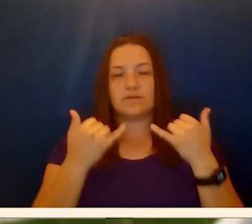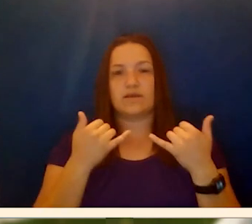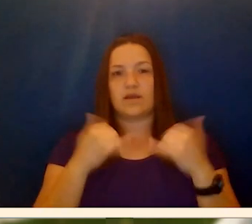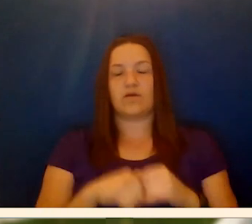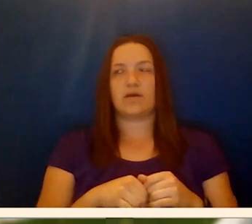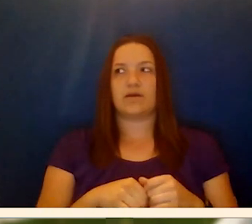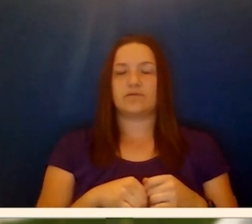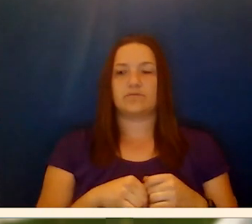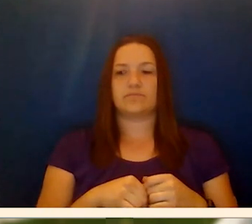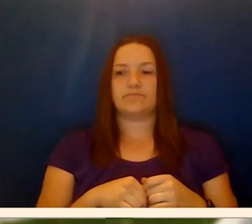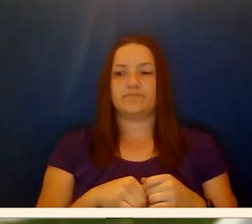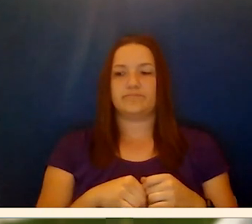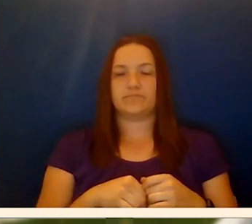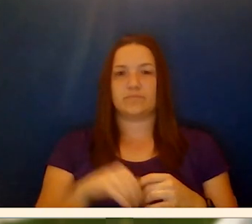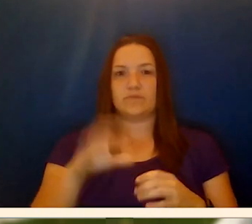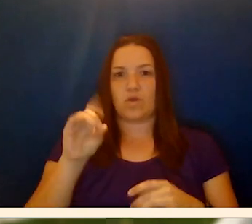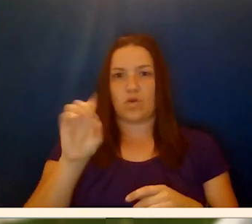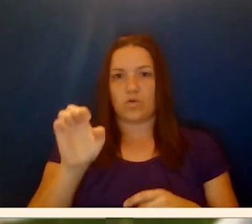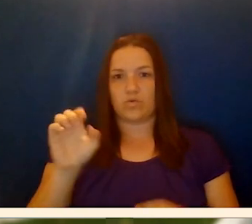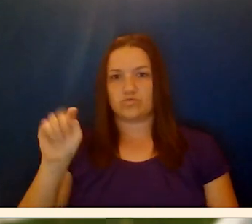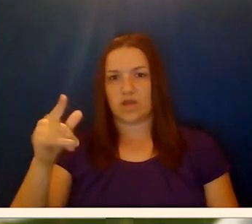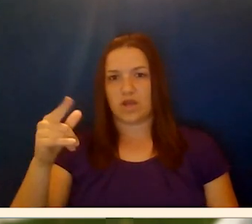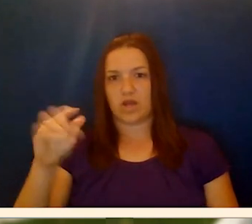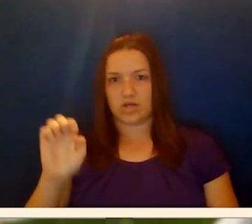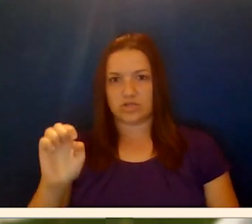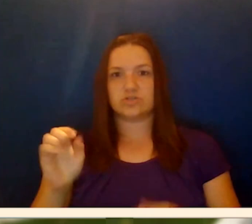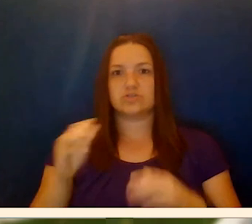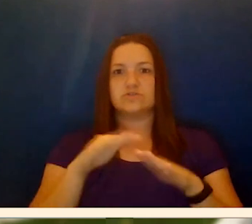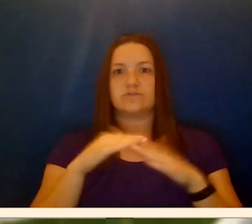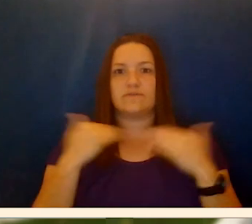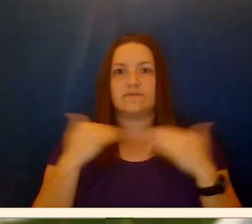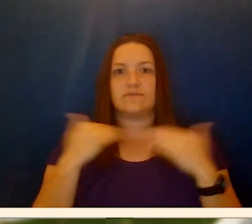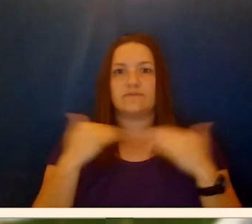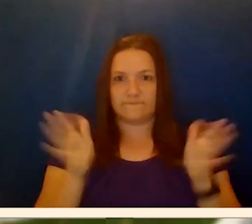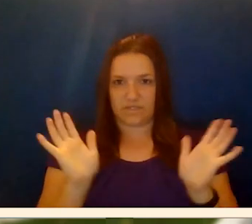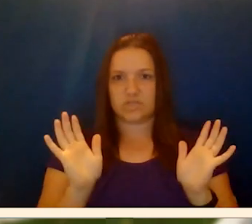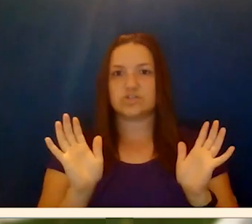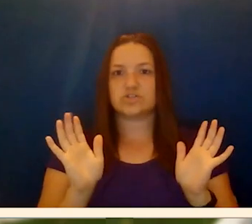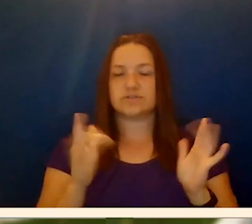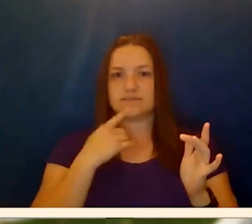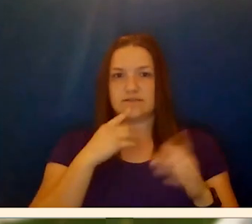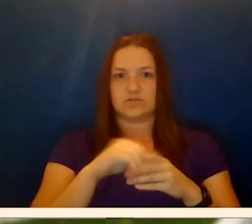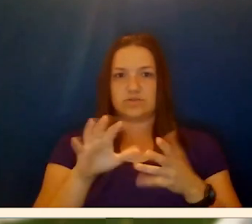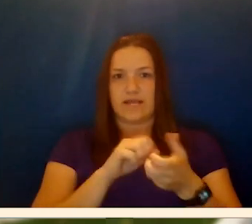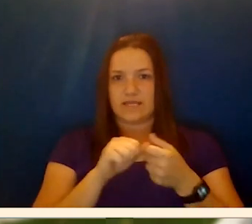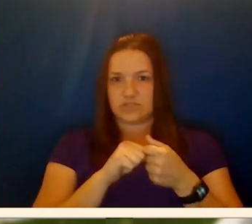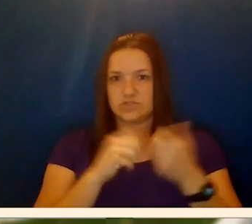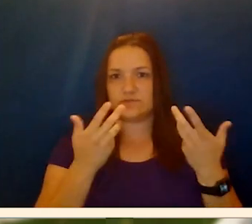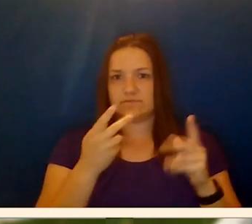we call off then the code triage. We end it and formally announce that the internal disaster has been